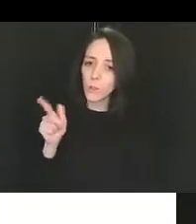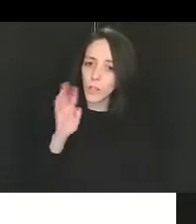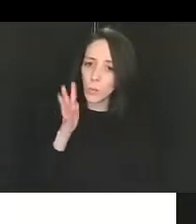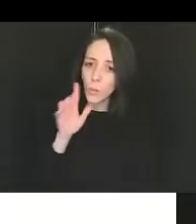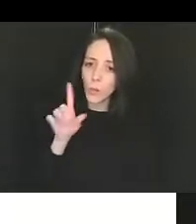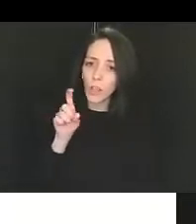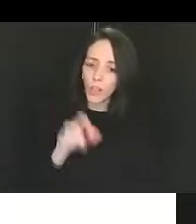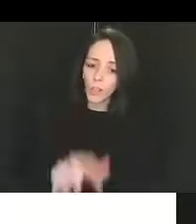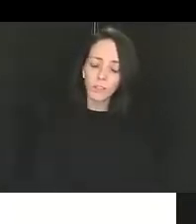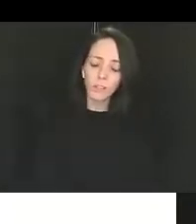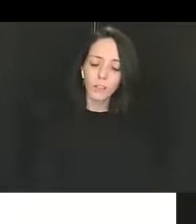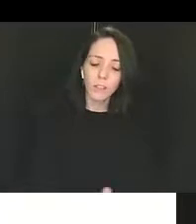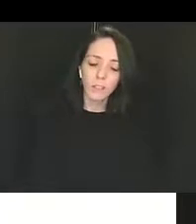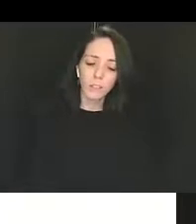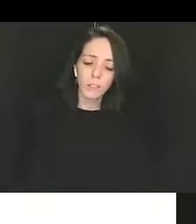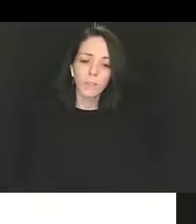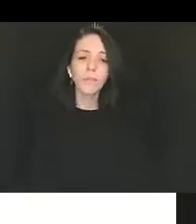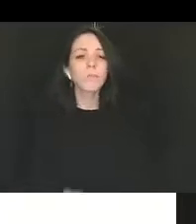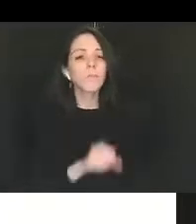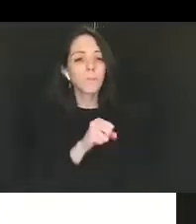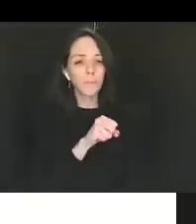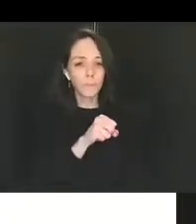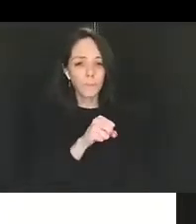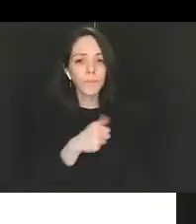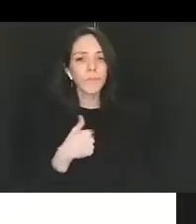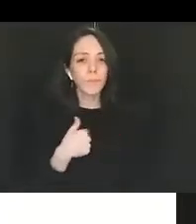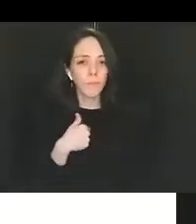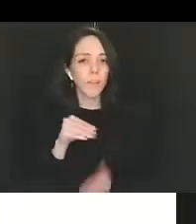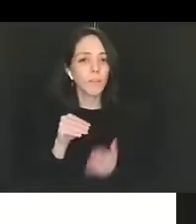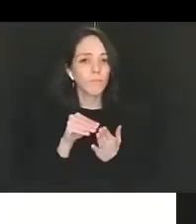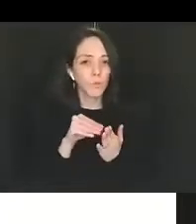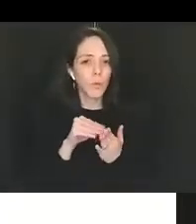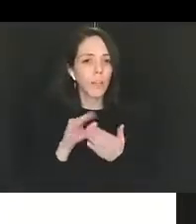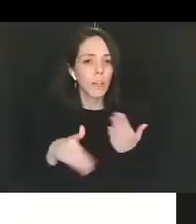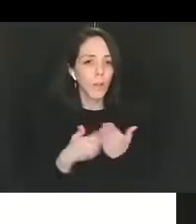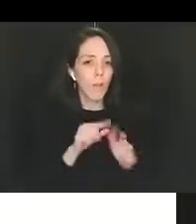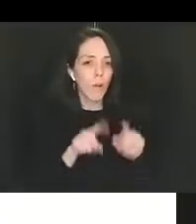the report so out? I'm tracking all of the questions. Okay. If